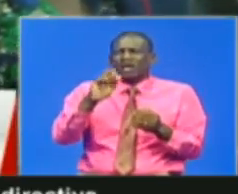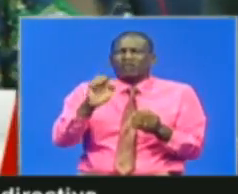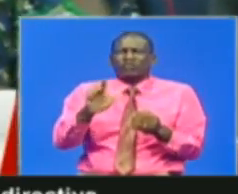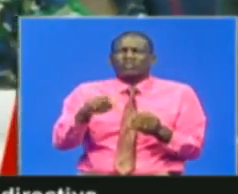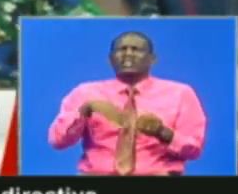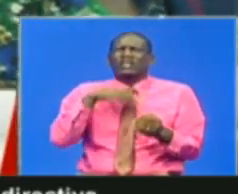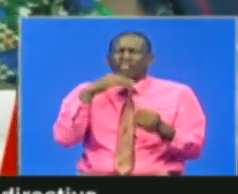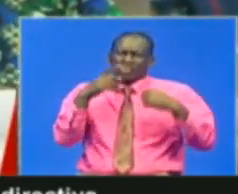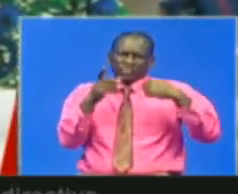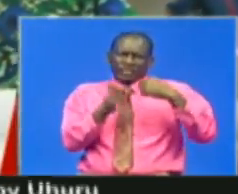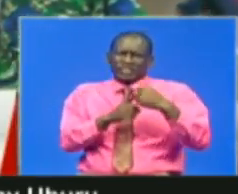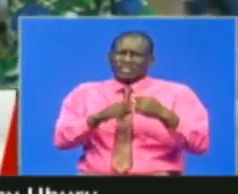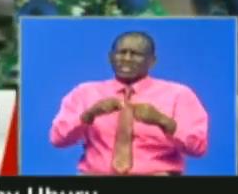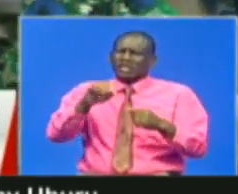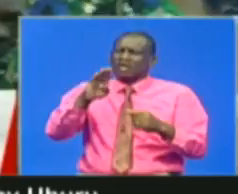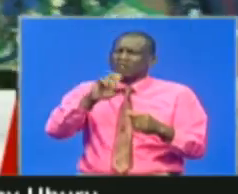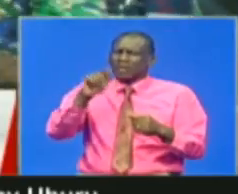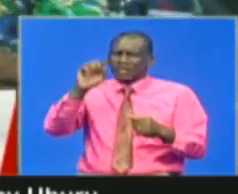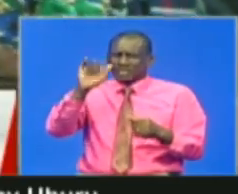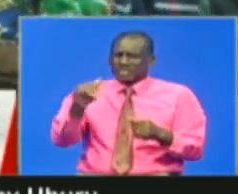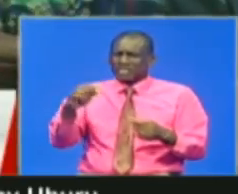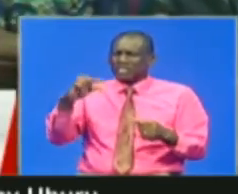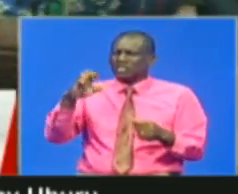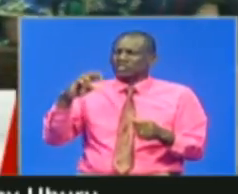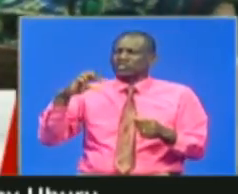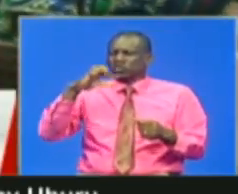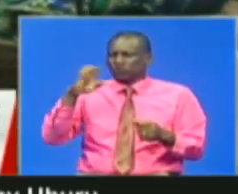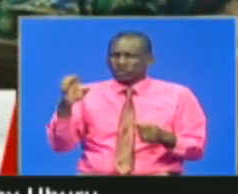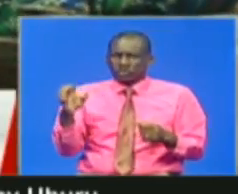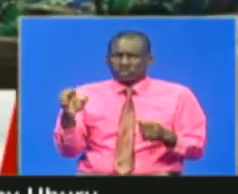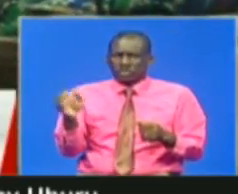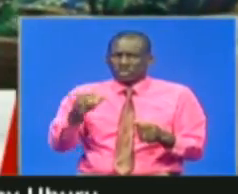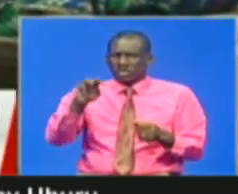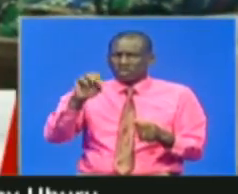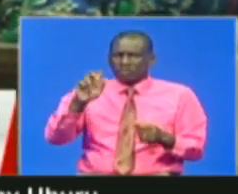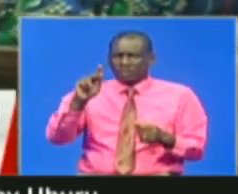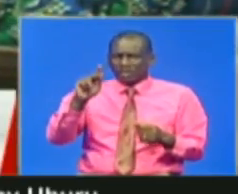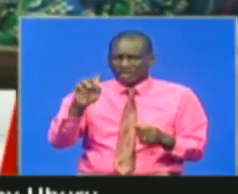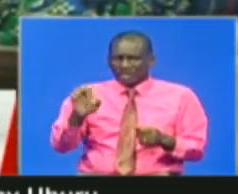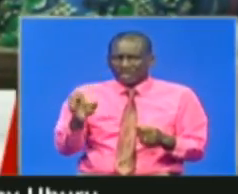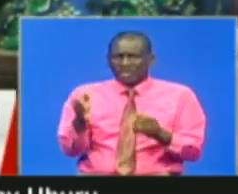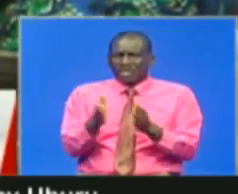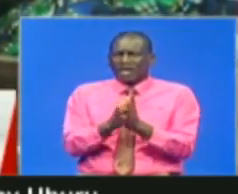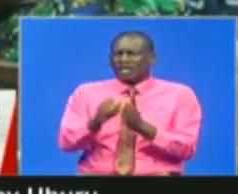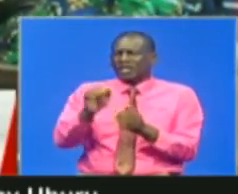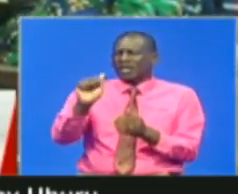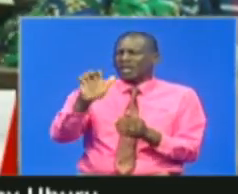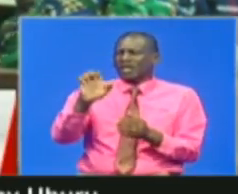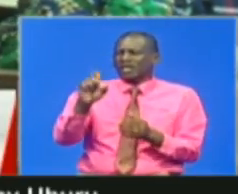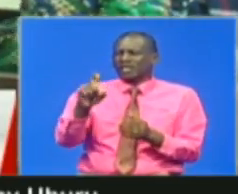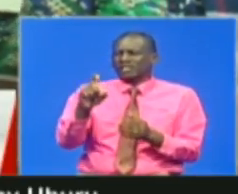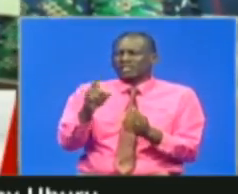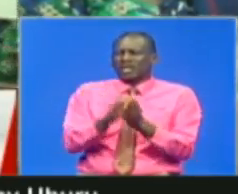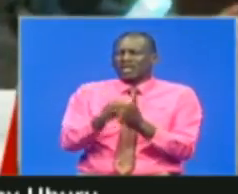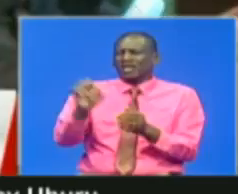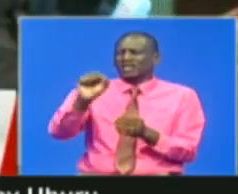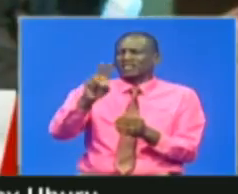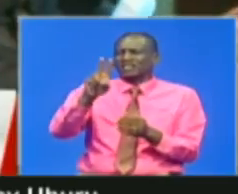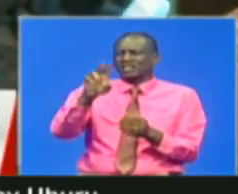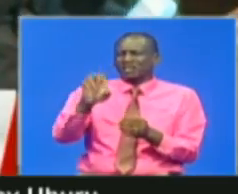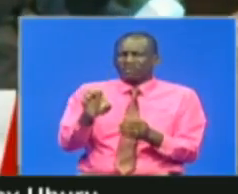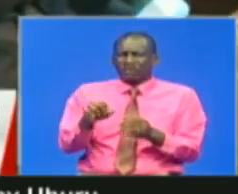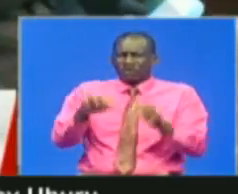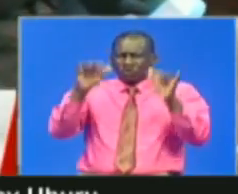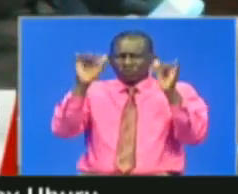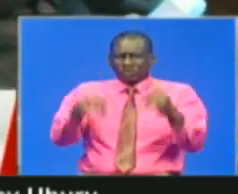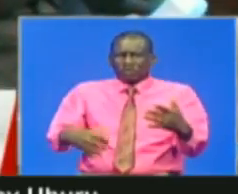Akinyi, Richard Ramoya, Georgia Achieng, Michael Onchiri, Alexander Gitau, and Stephen Miner, will remain